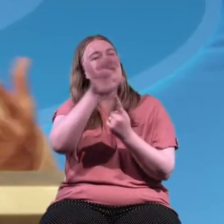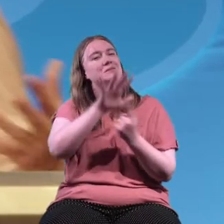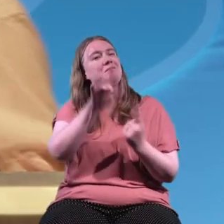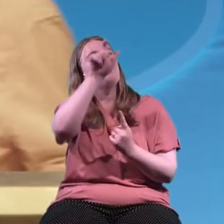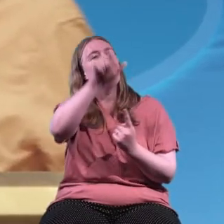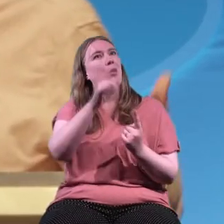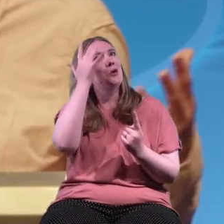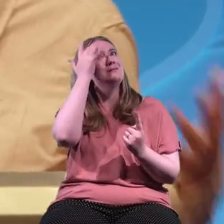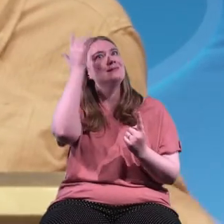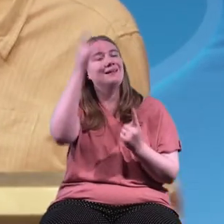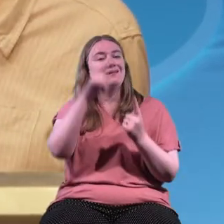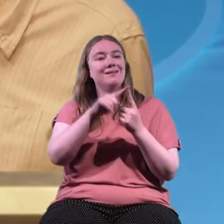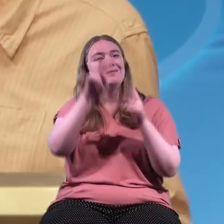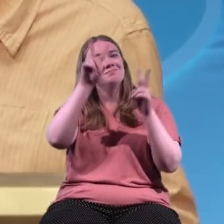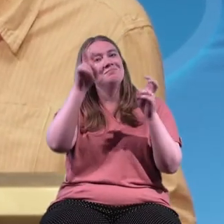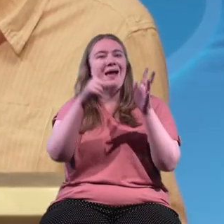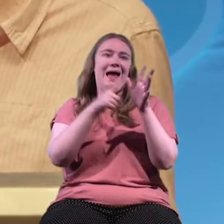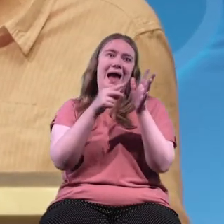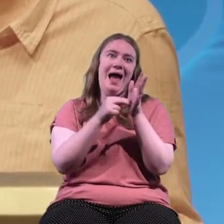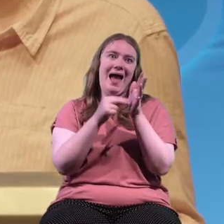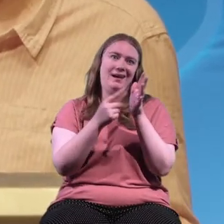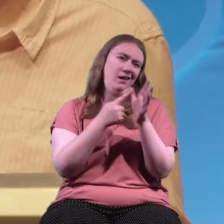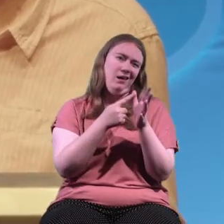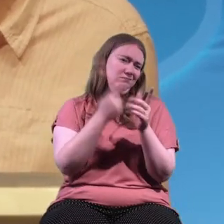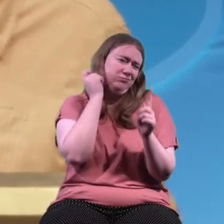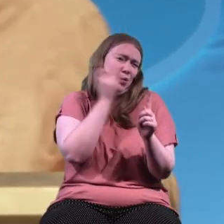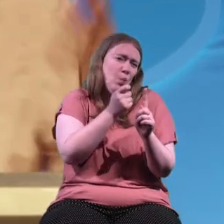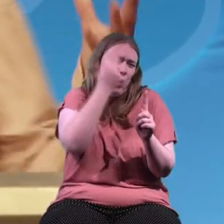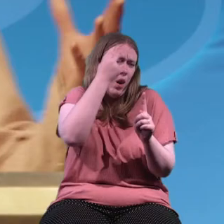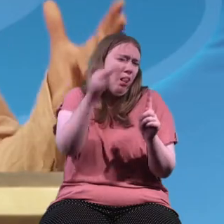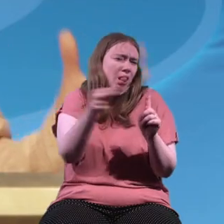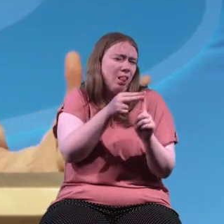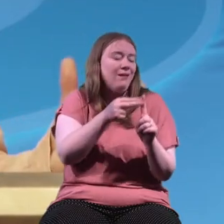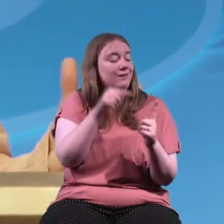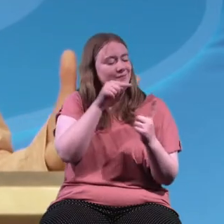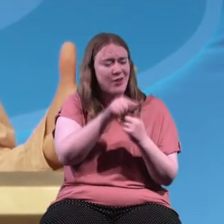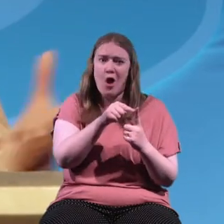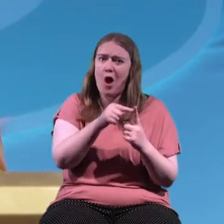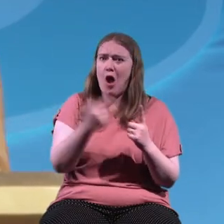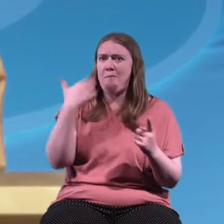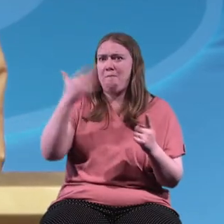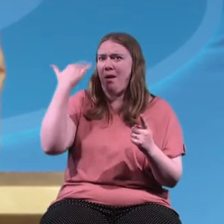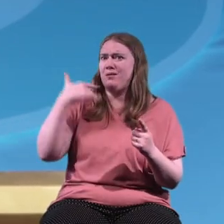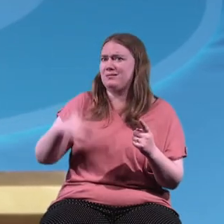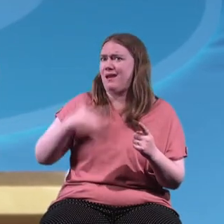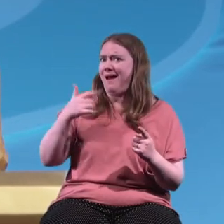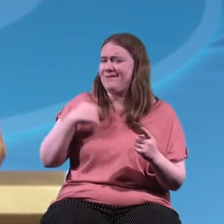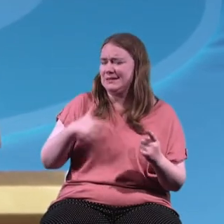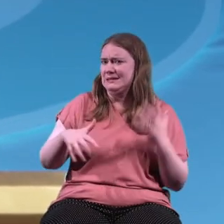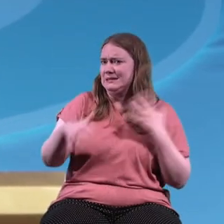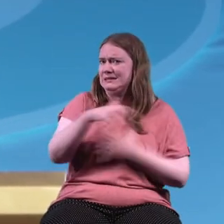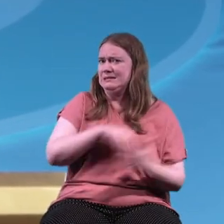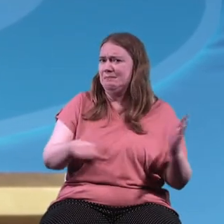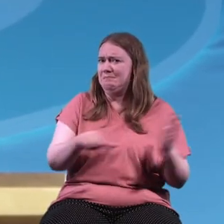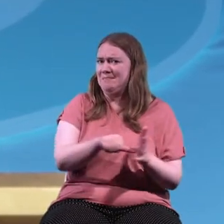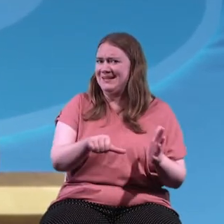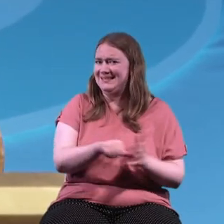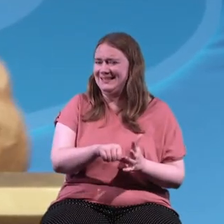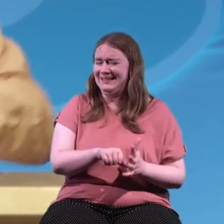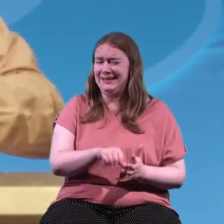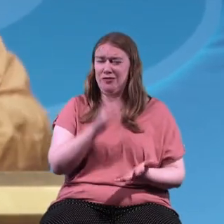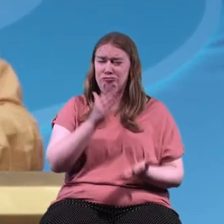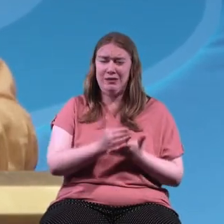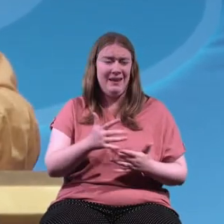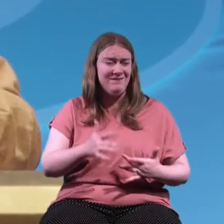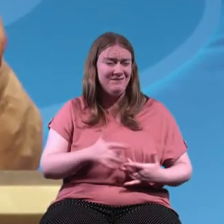Anna's past is messy. We don't need to go into details, but it feels to her like her past